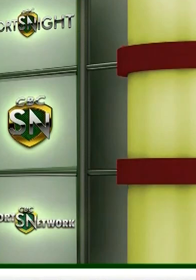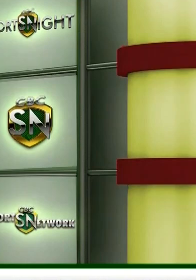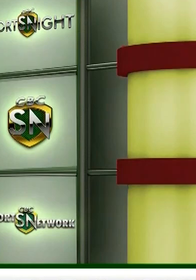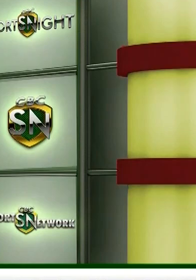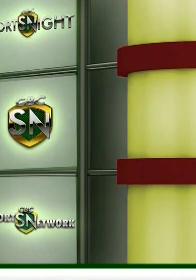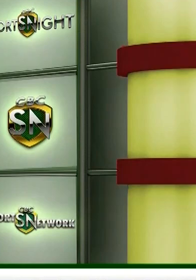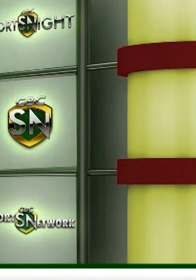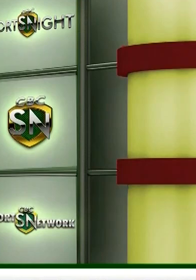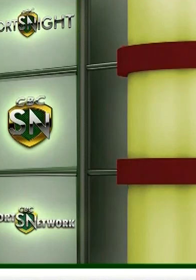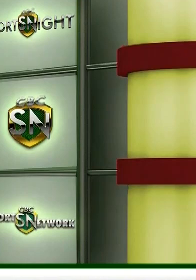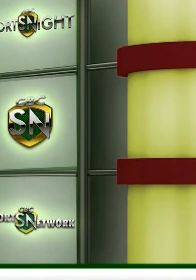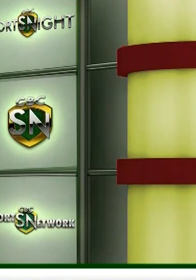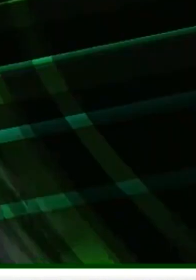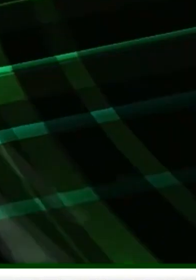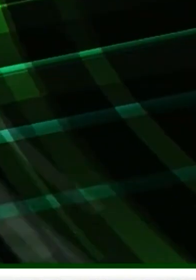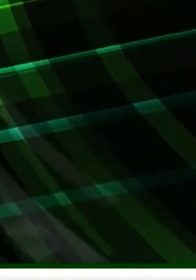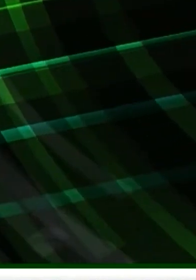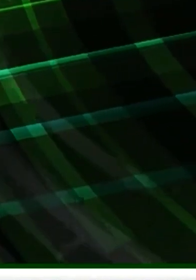new position.